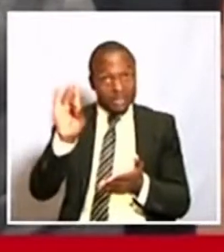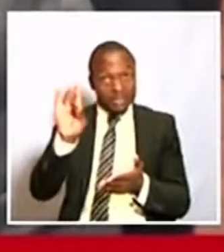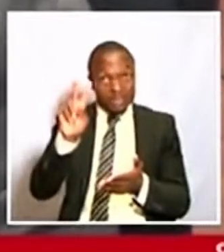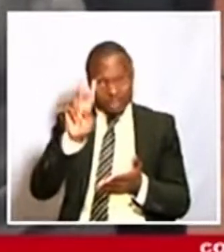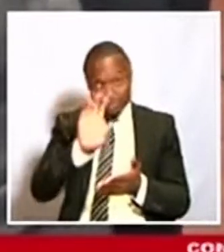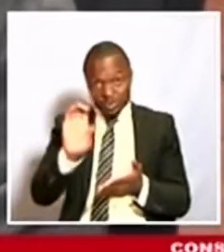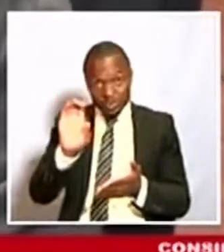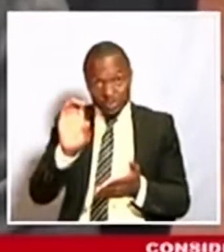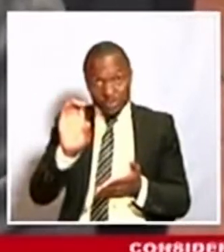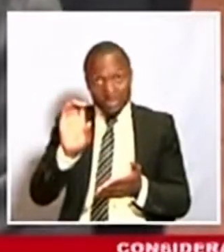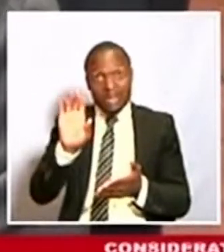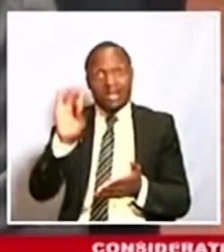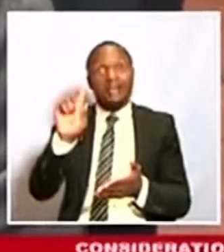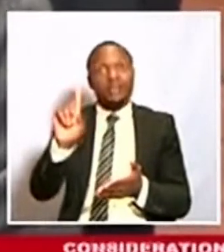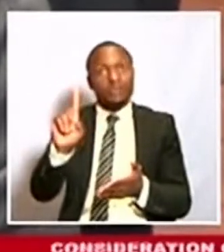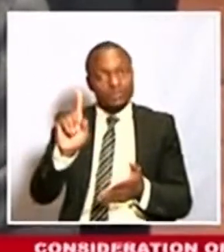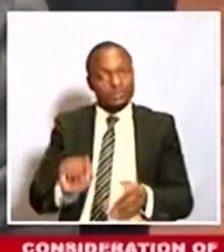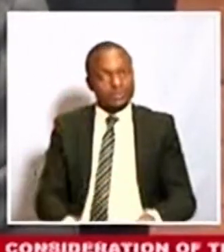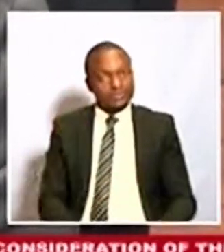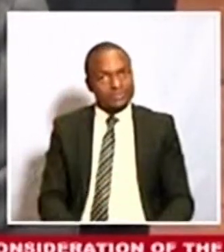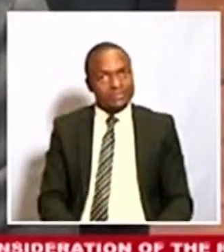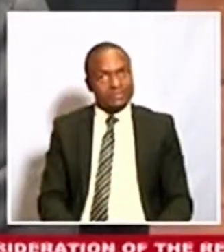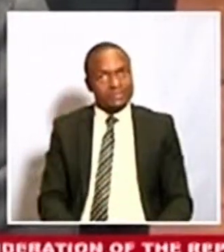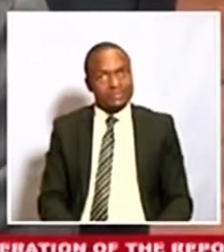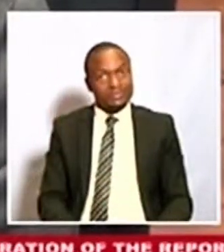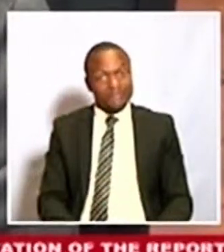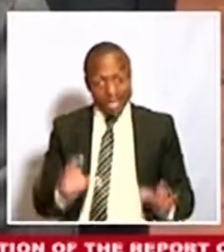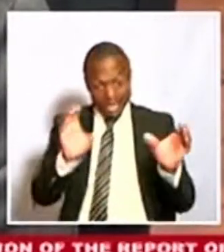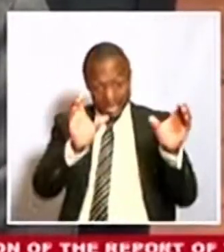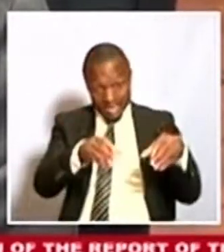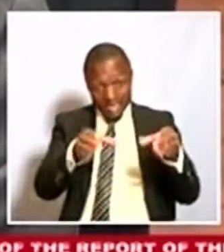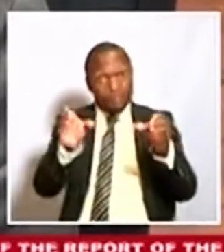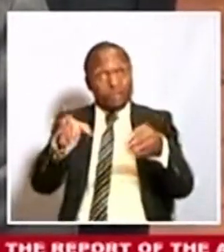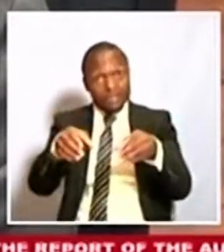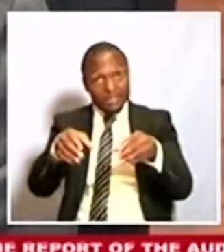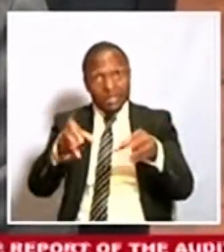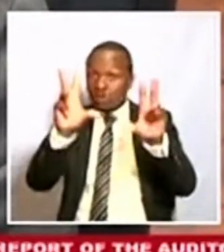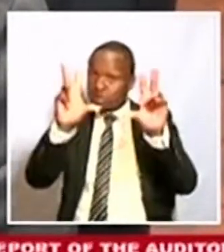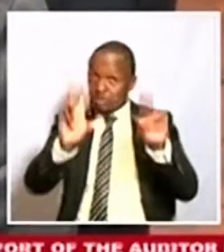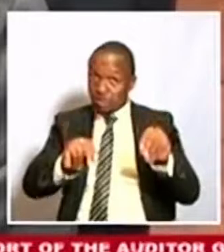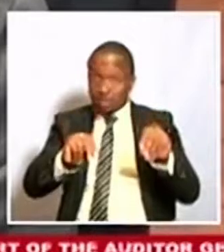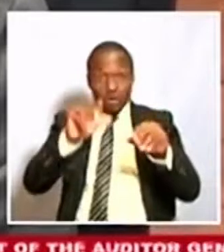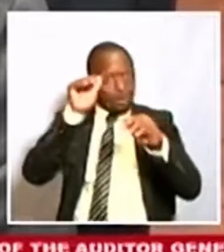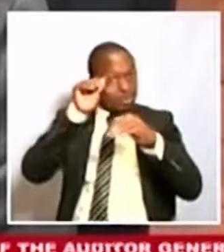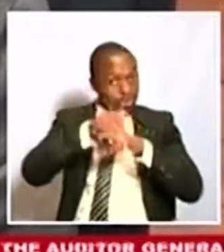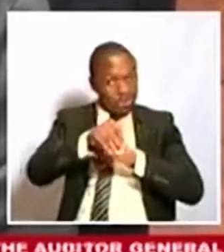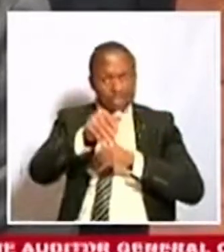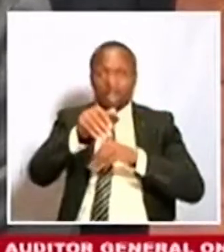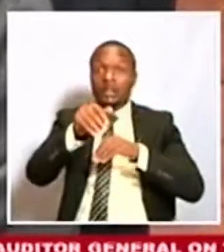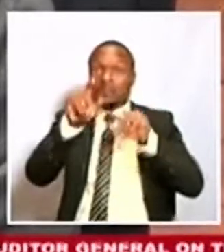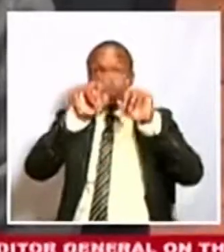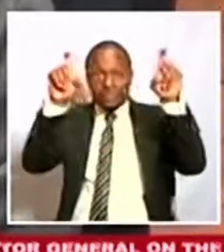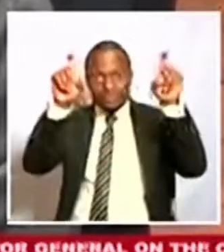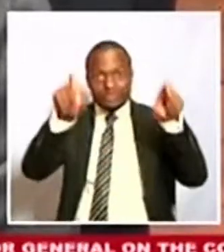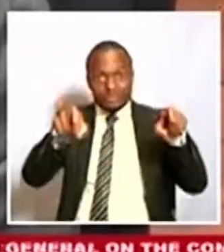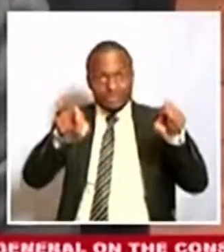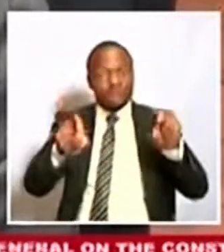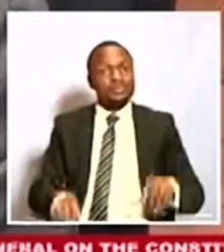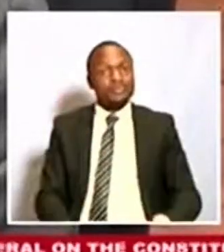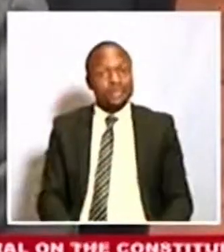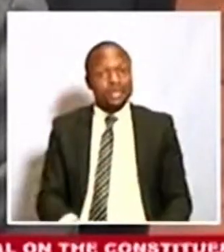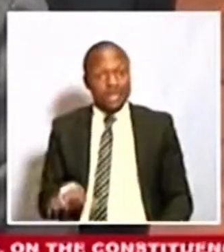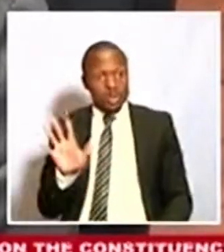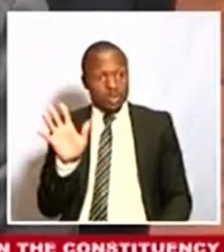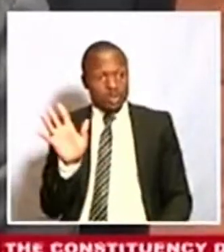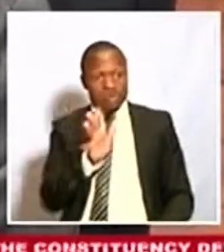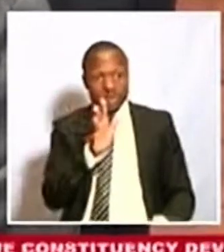1,428,200. 81 clubs, no registration certificates. And your